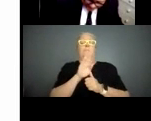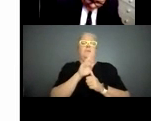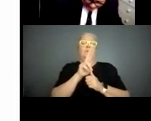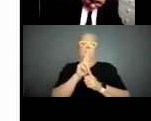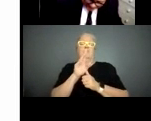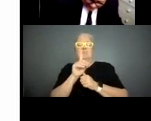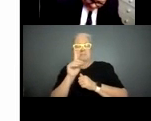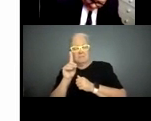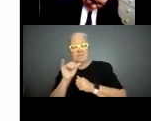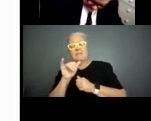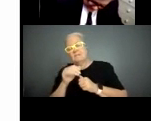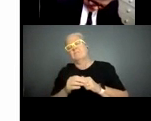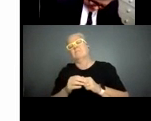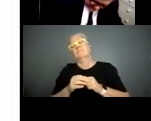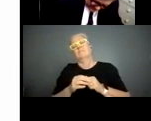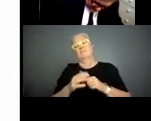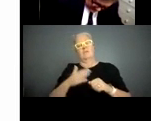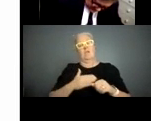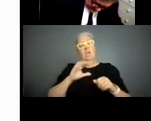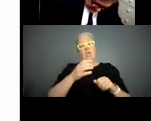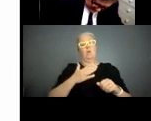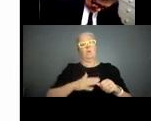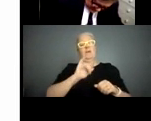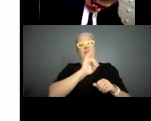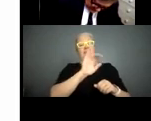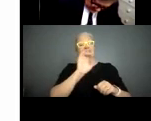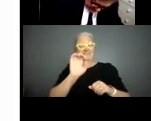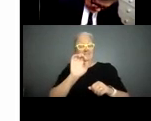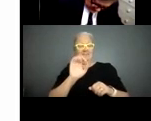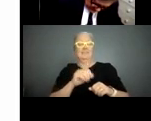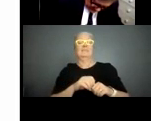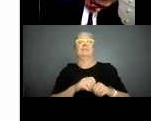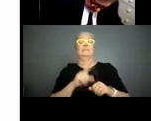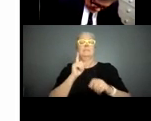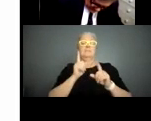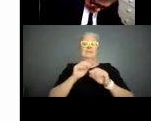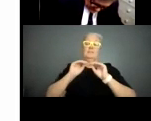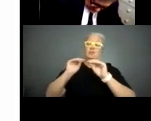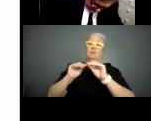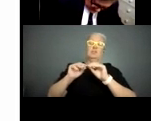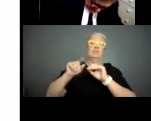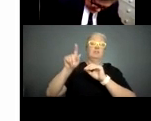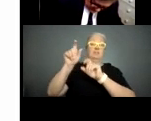For our countries to adopt the inclusive education system, we training of teachers on mainstreaming disability.